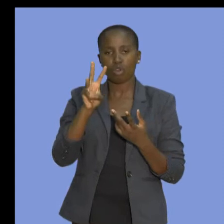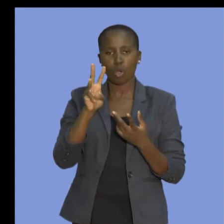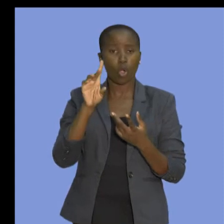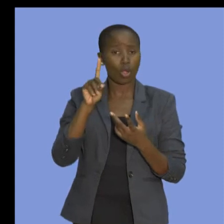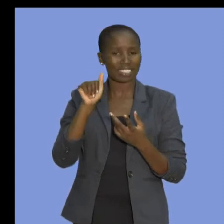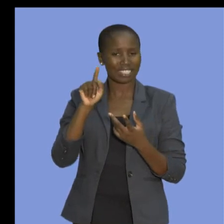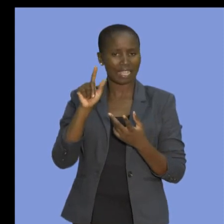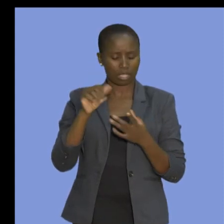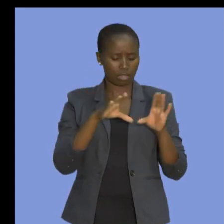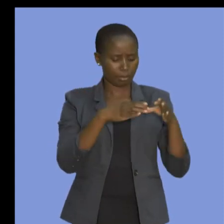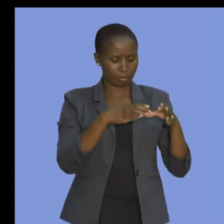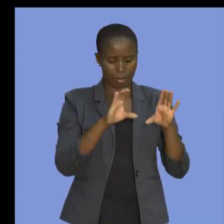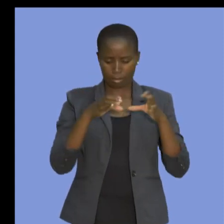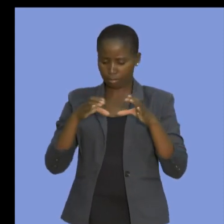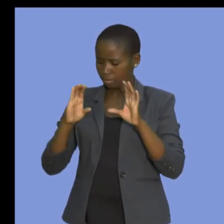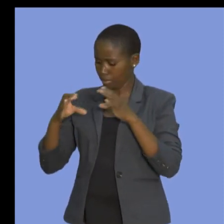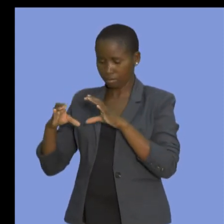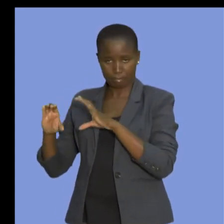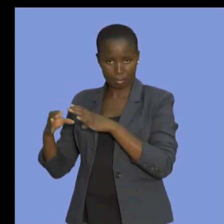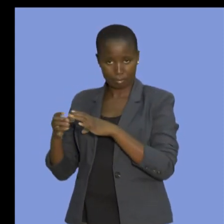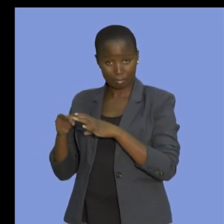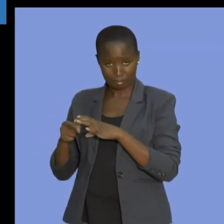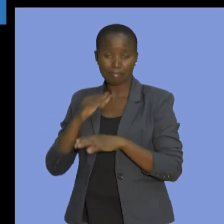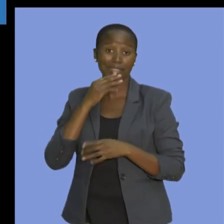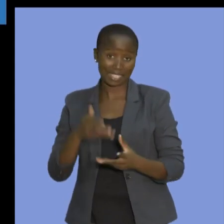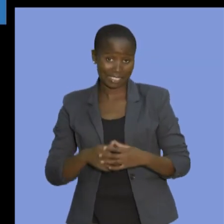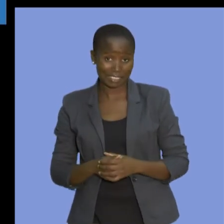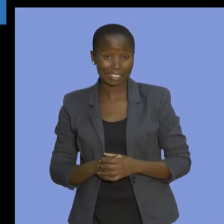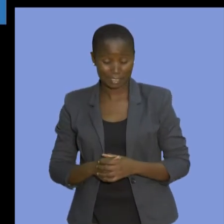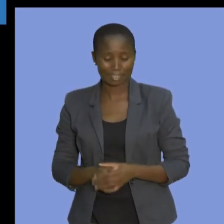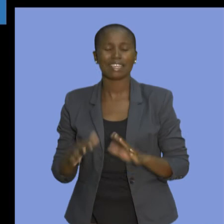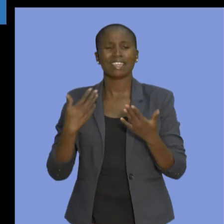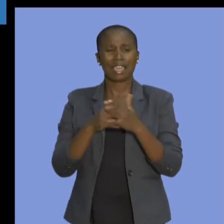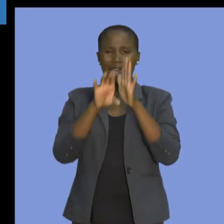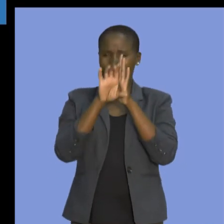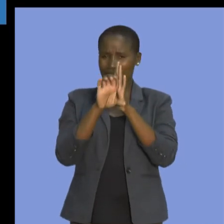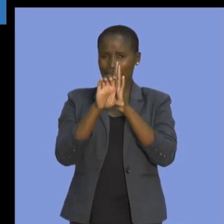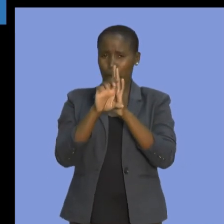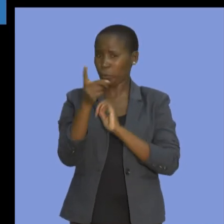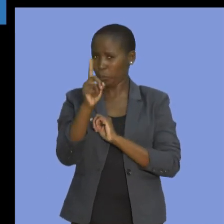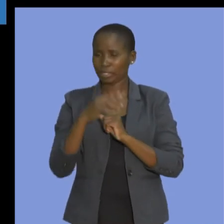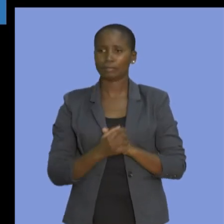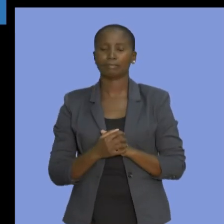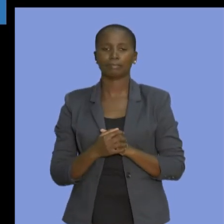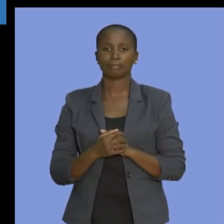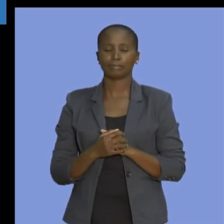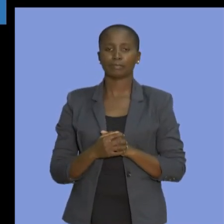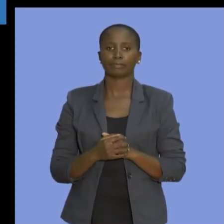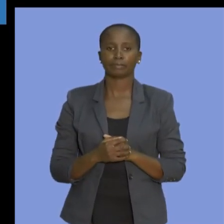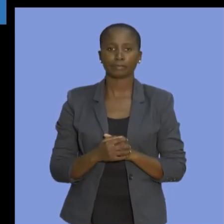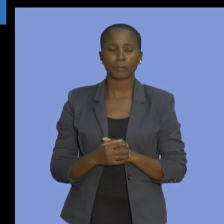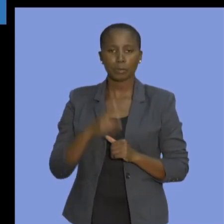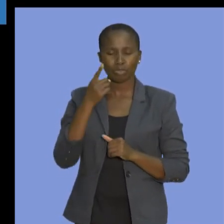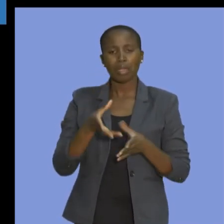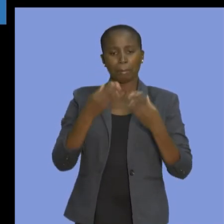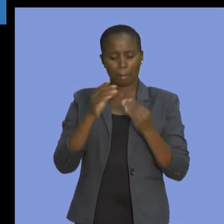class interval. That's what we're going to do. Let's look at an example. Marks for a class